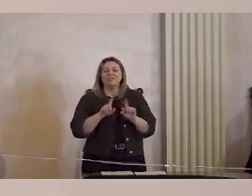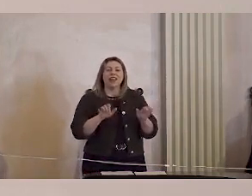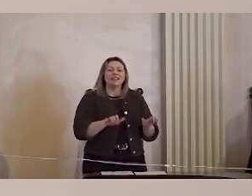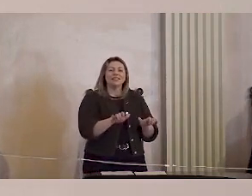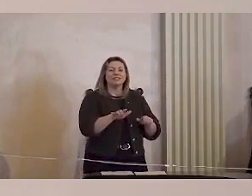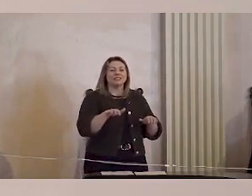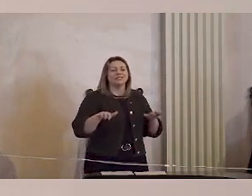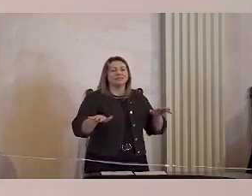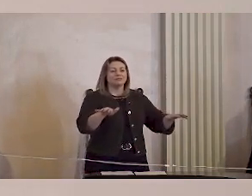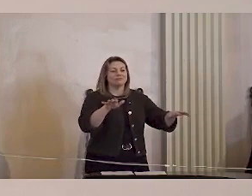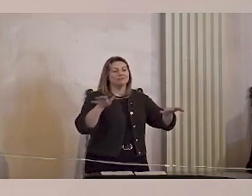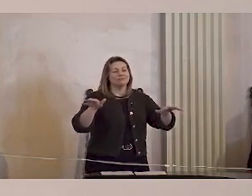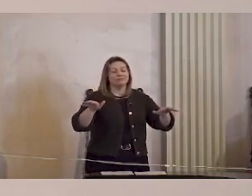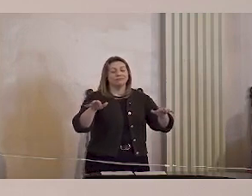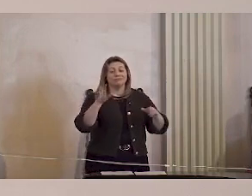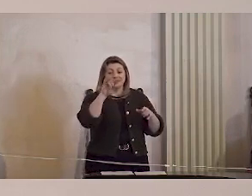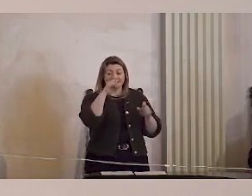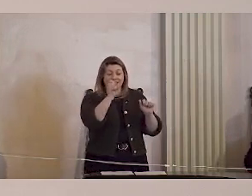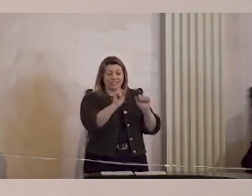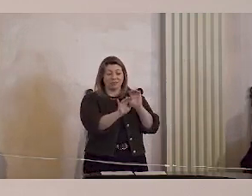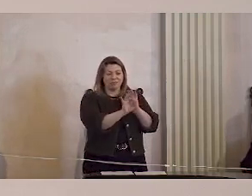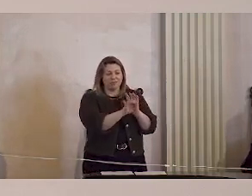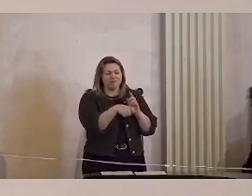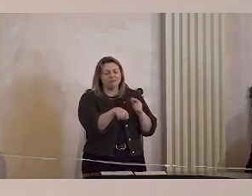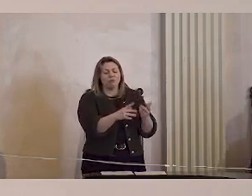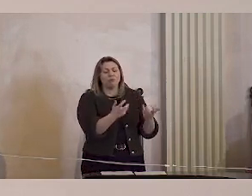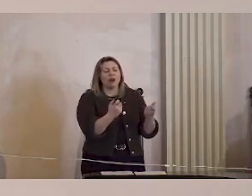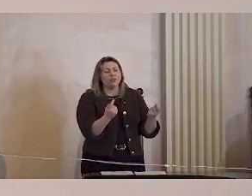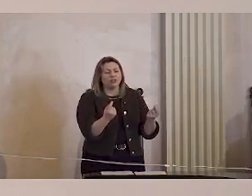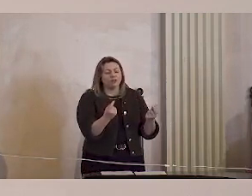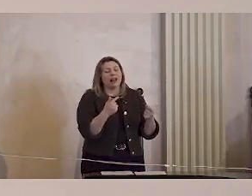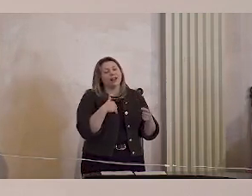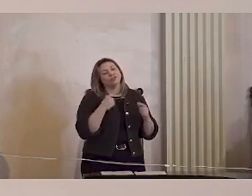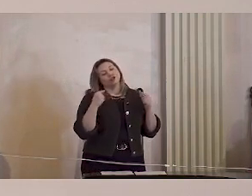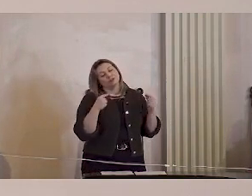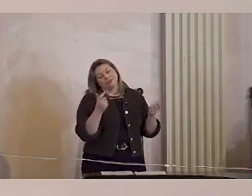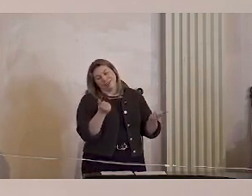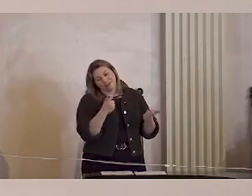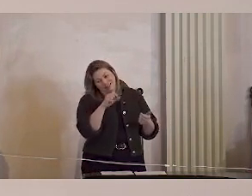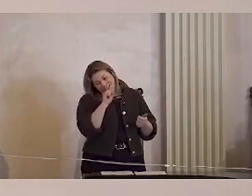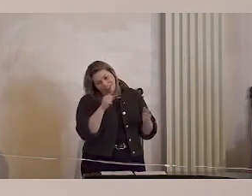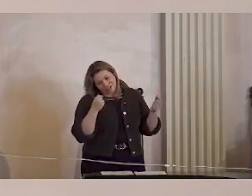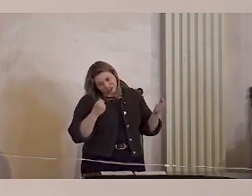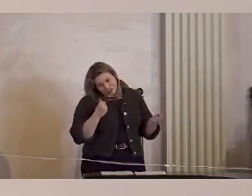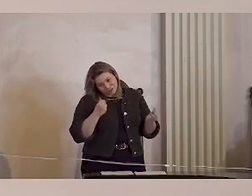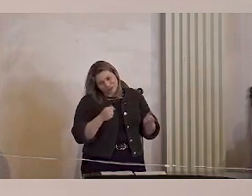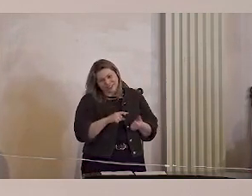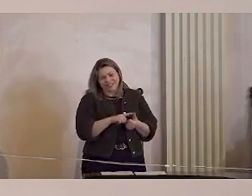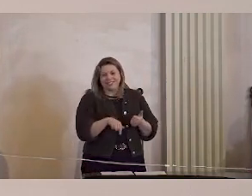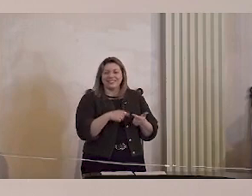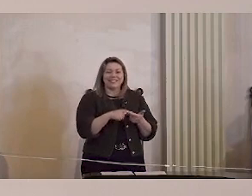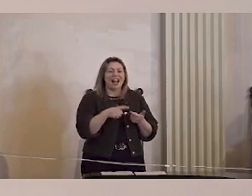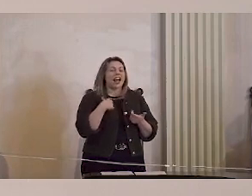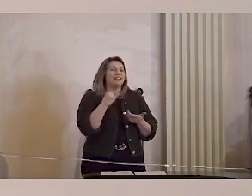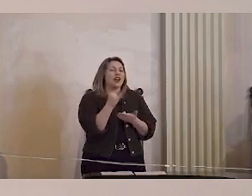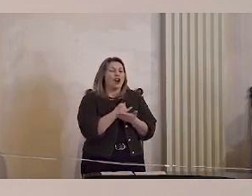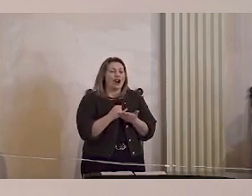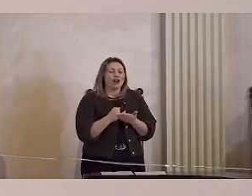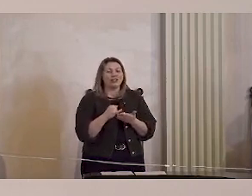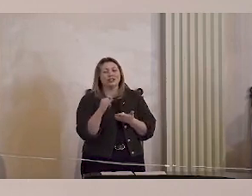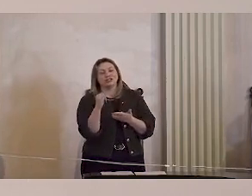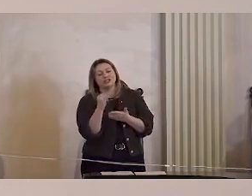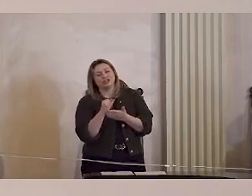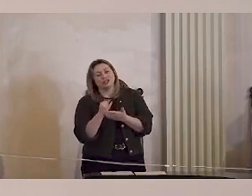different spaces the kids can choose what they want to do. So we have the gym because everybody loves the gym. And we have arts and crafts. And